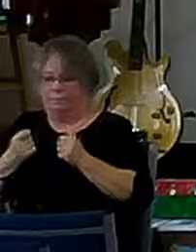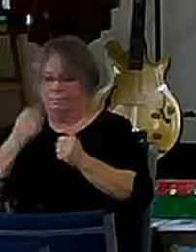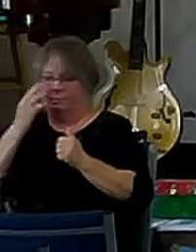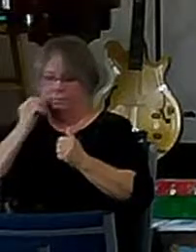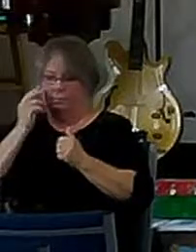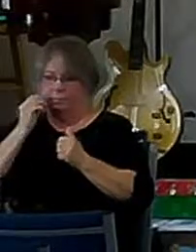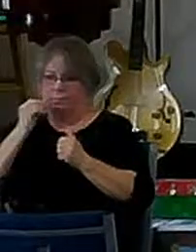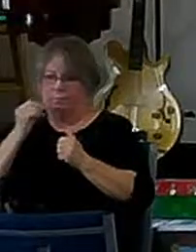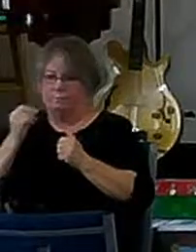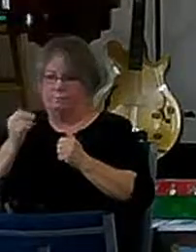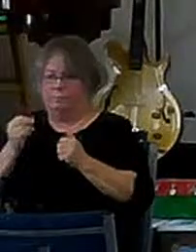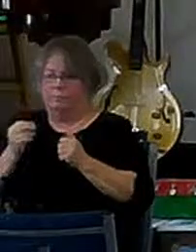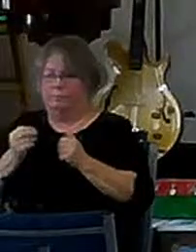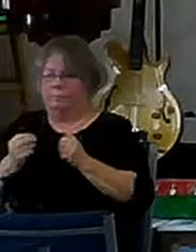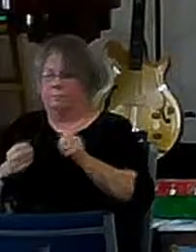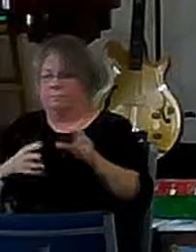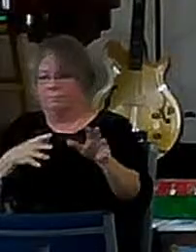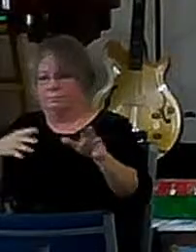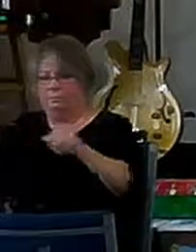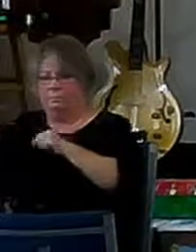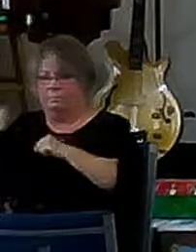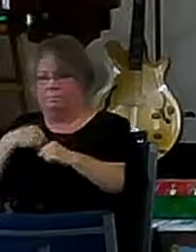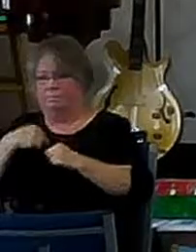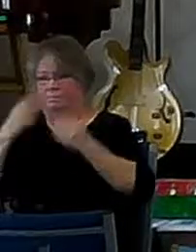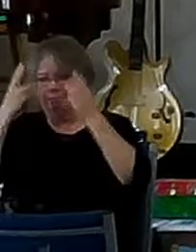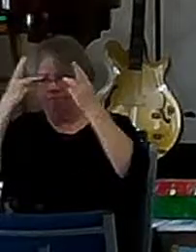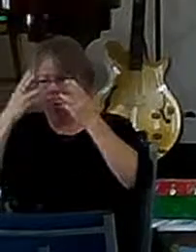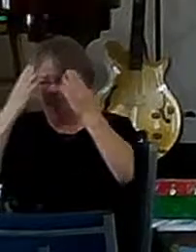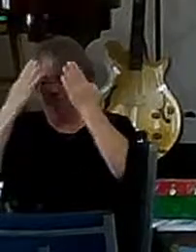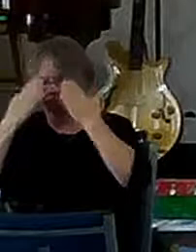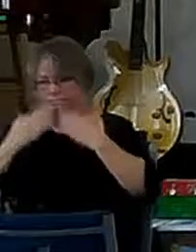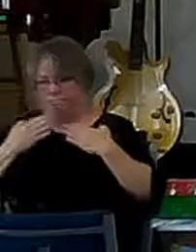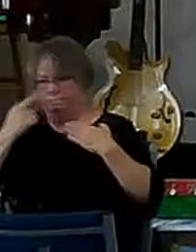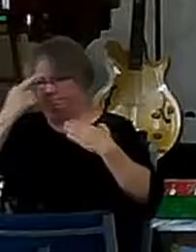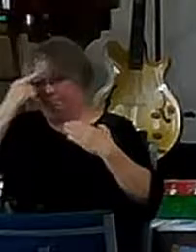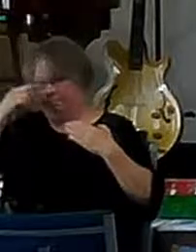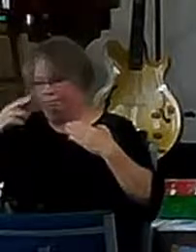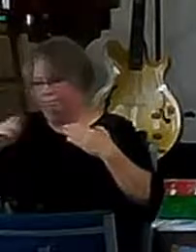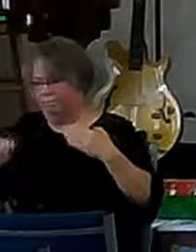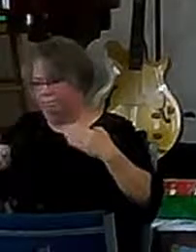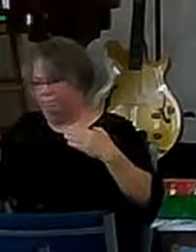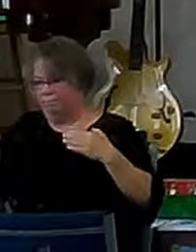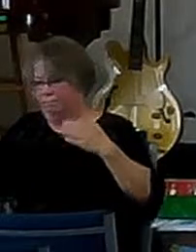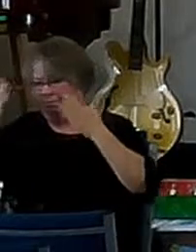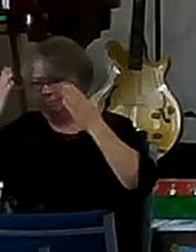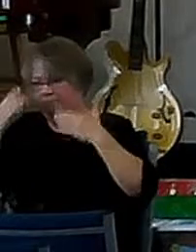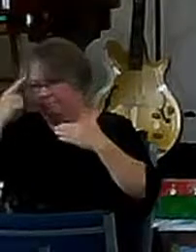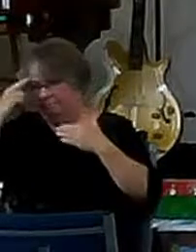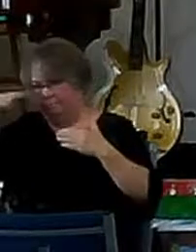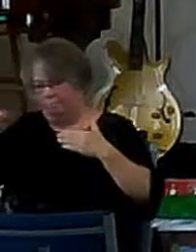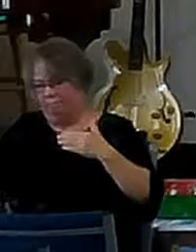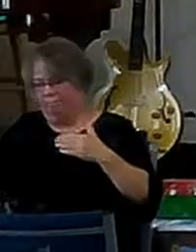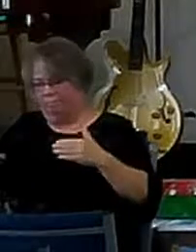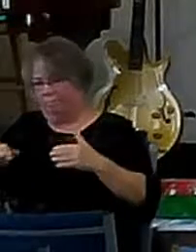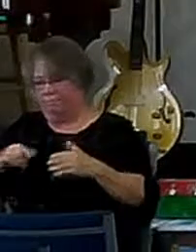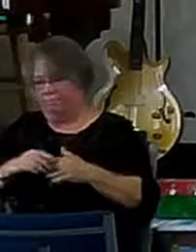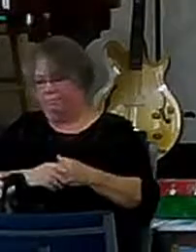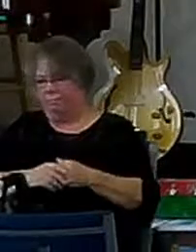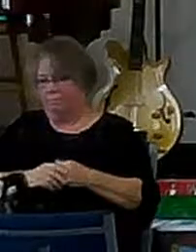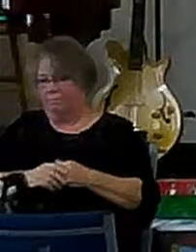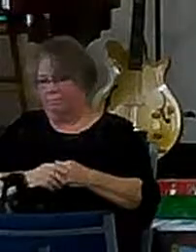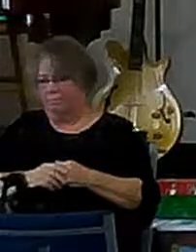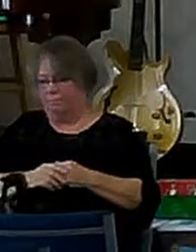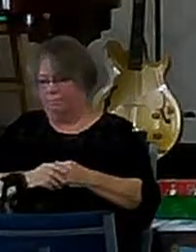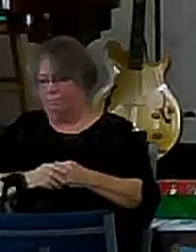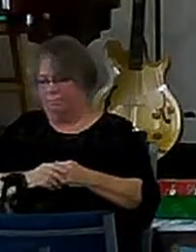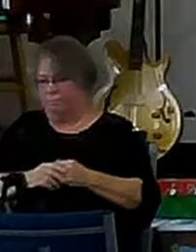I felt sorrow in my heart because I care about them. I had no